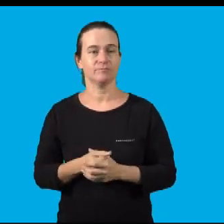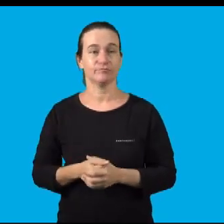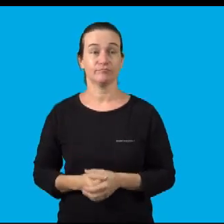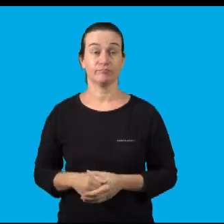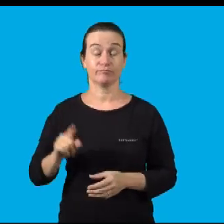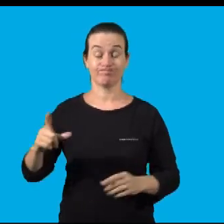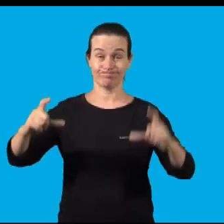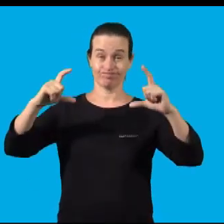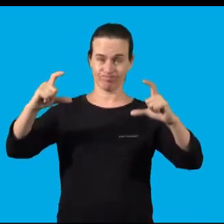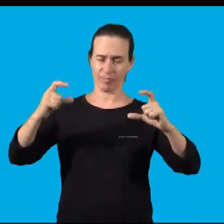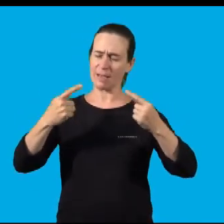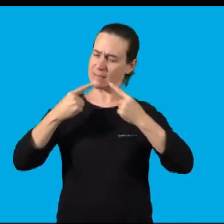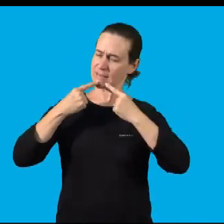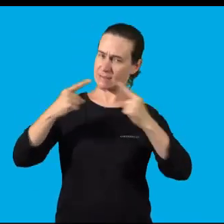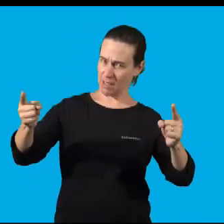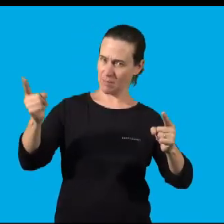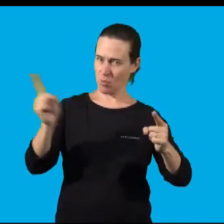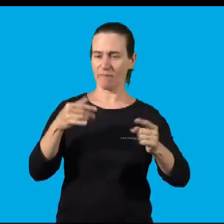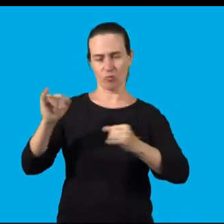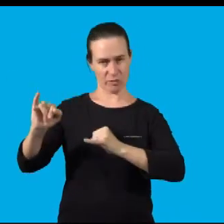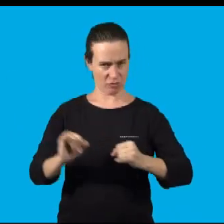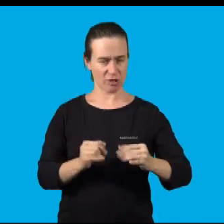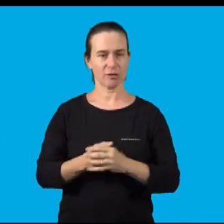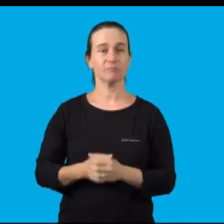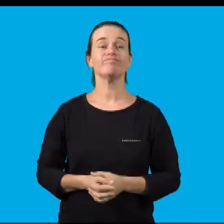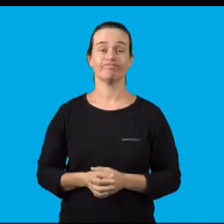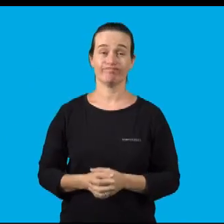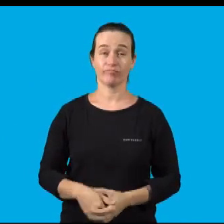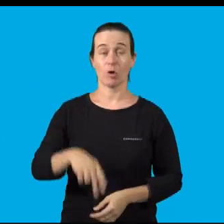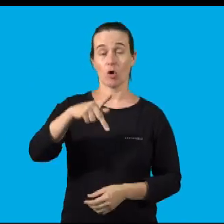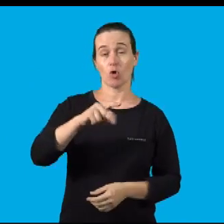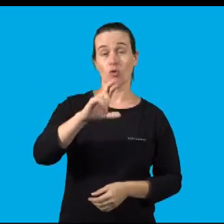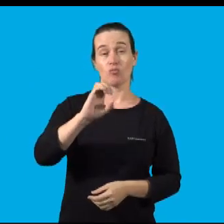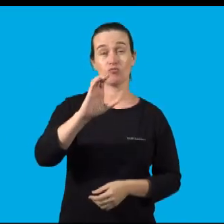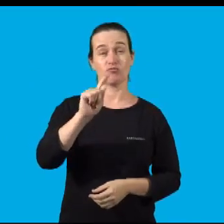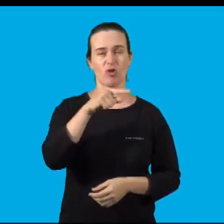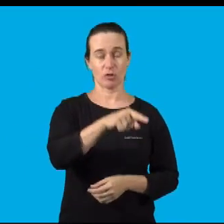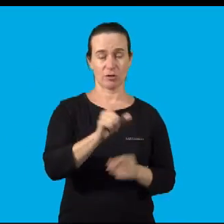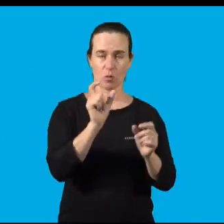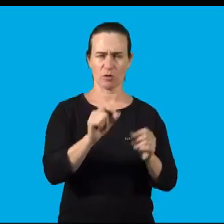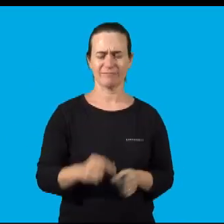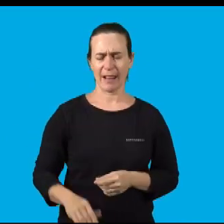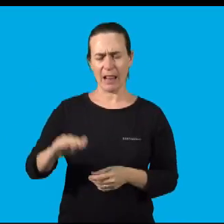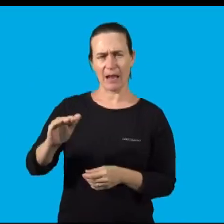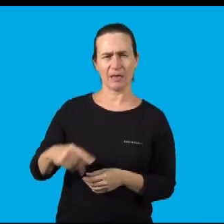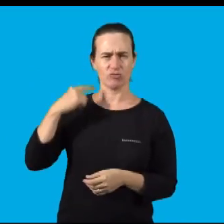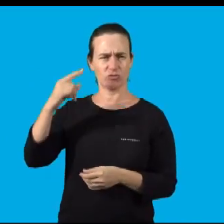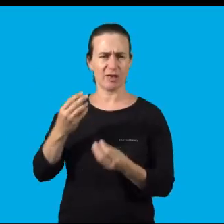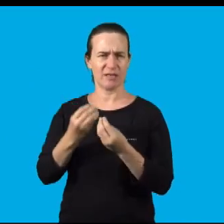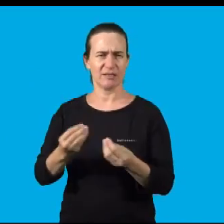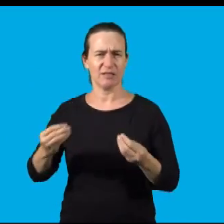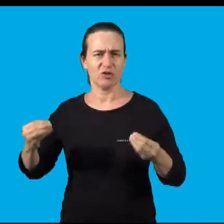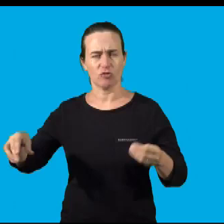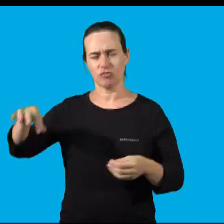firstly, we start with a broad statement for the introduction. Proctor's words, "Little crazy children are jangling